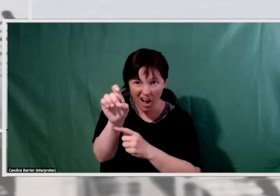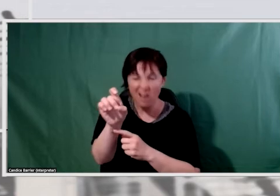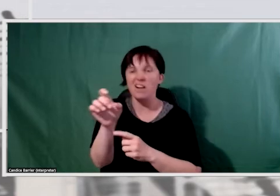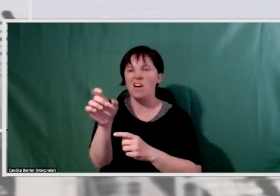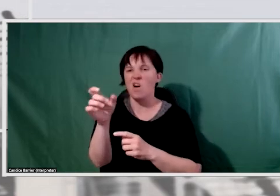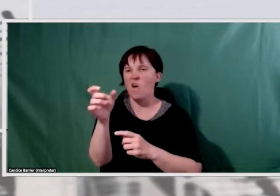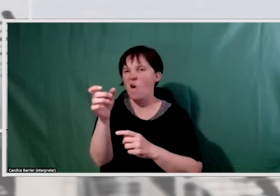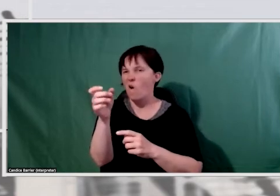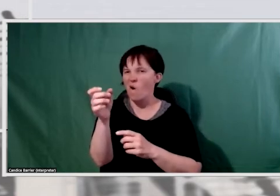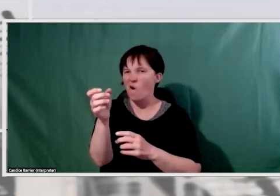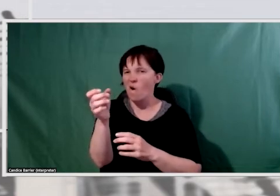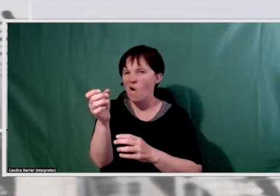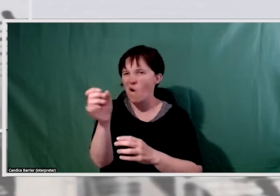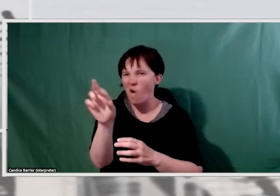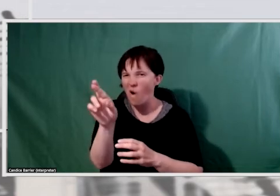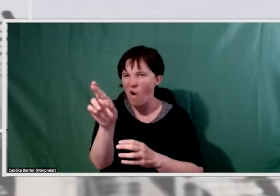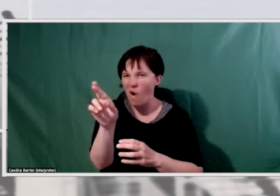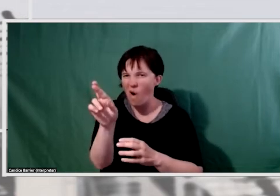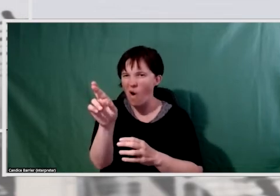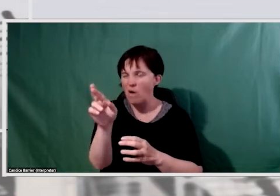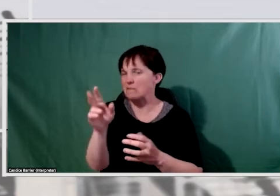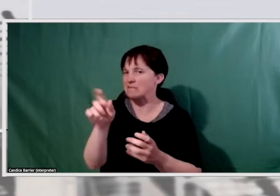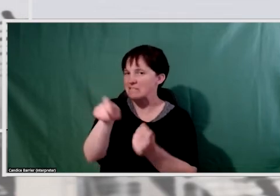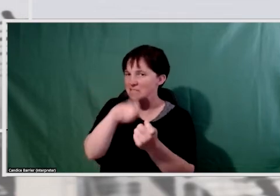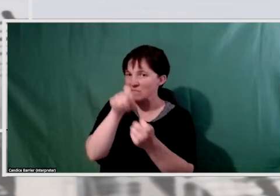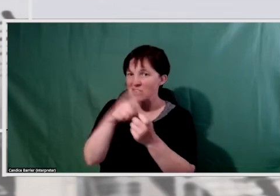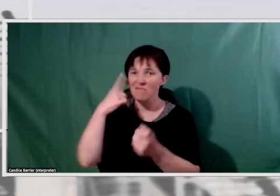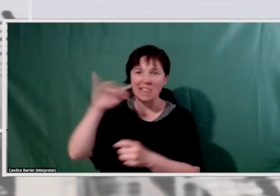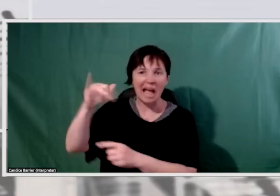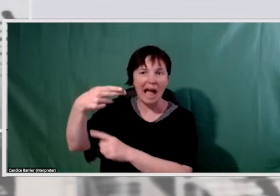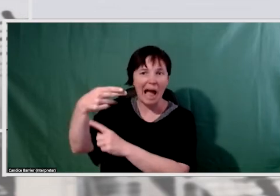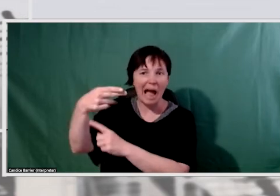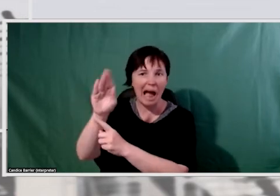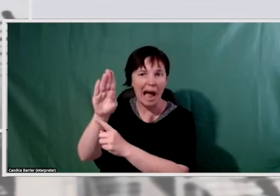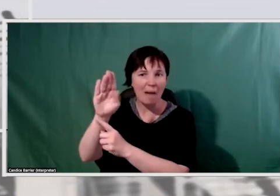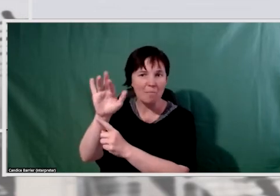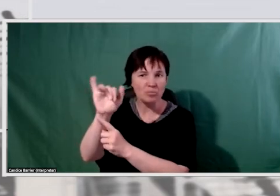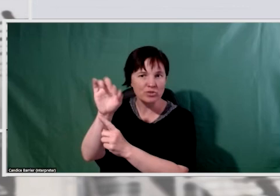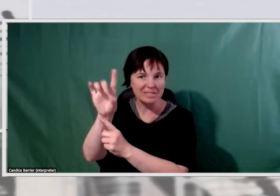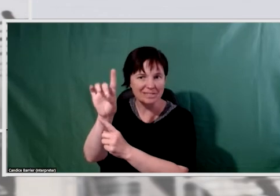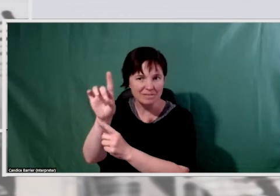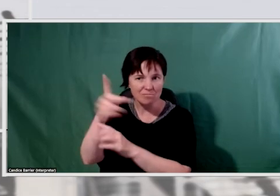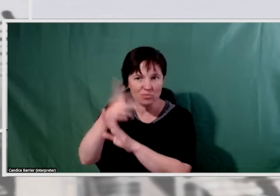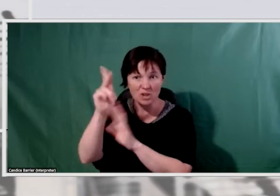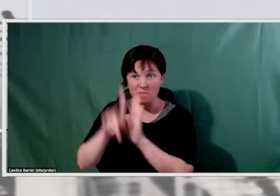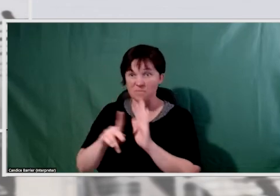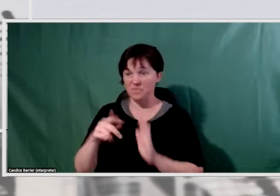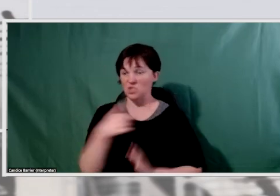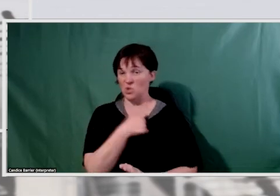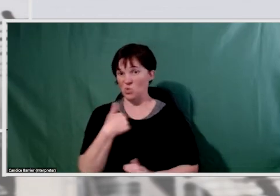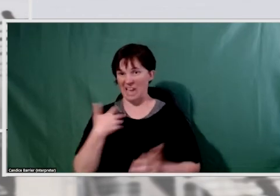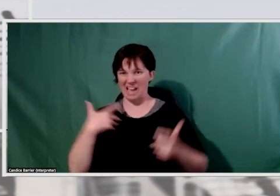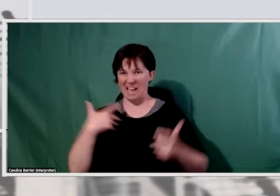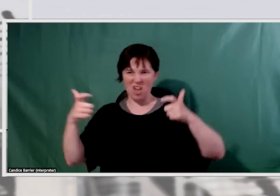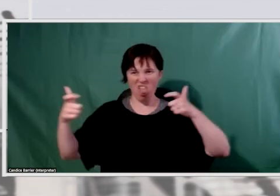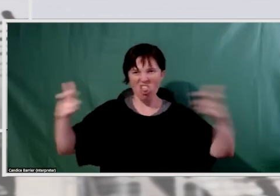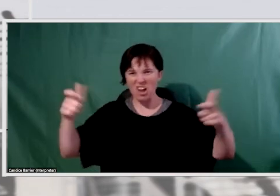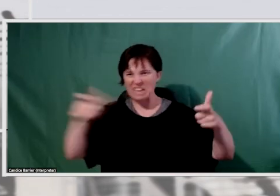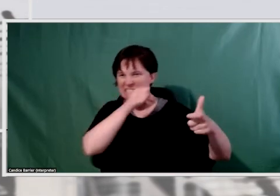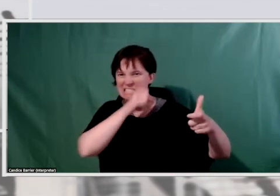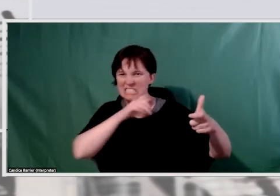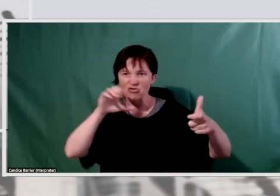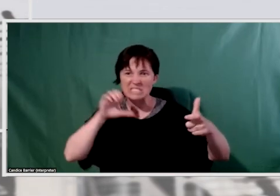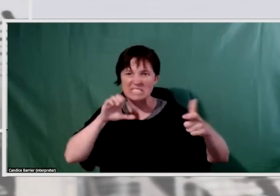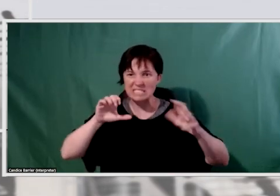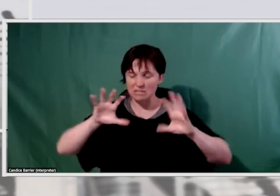for hybrid projects? For example, we have a very large senior citizen